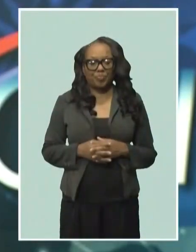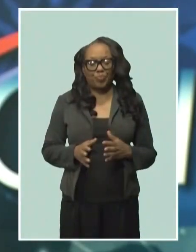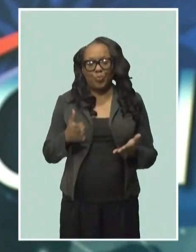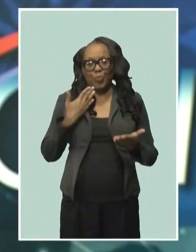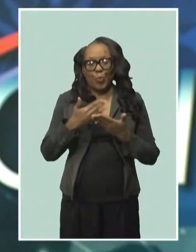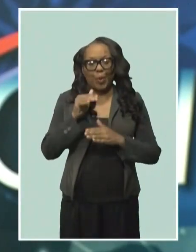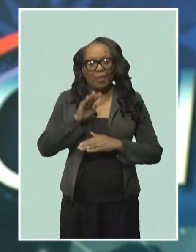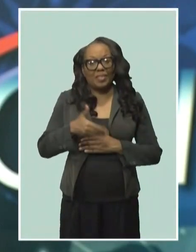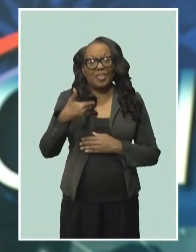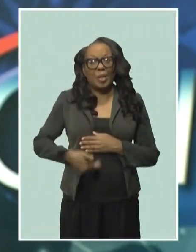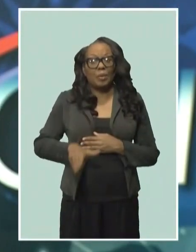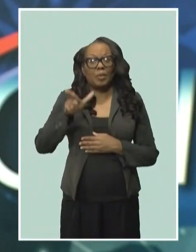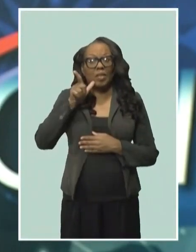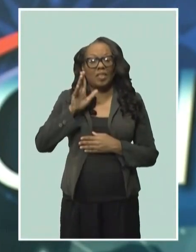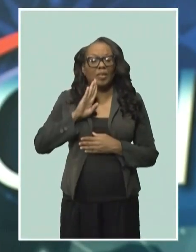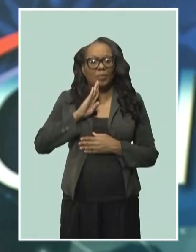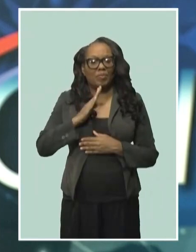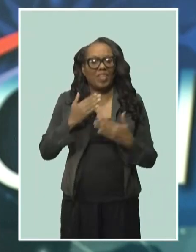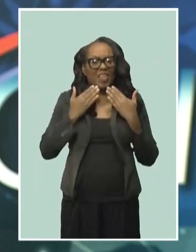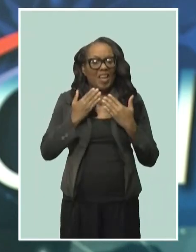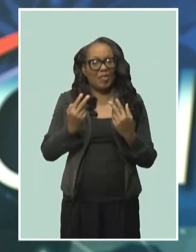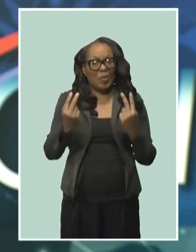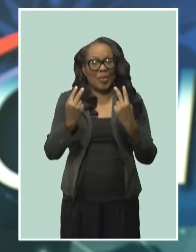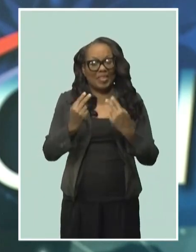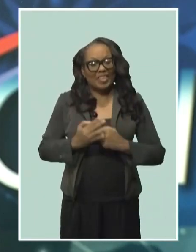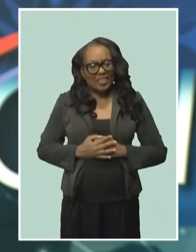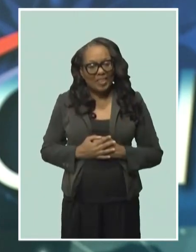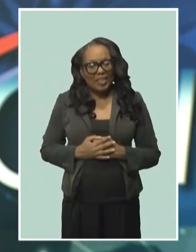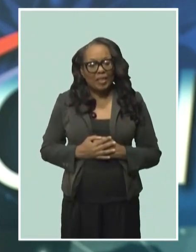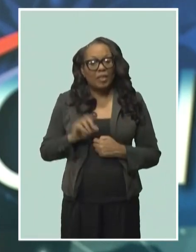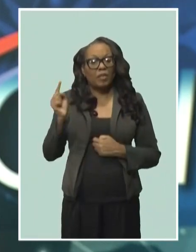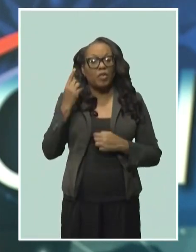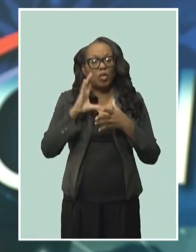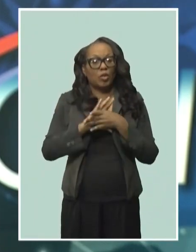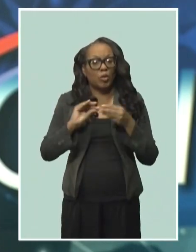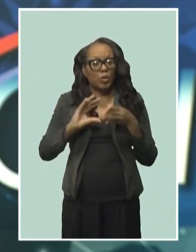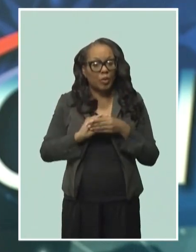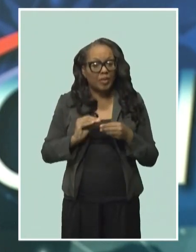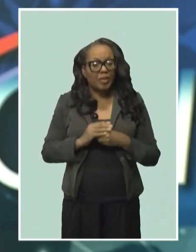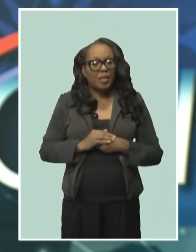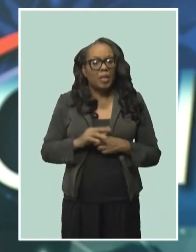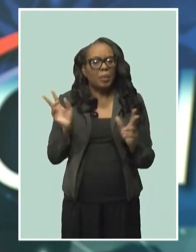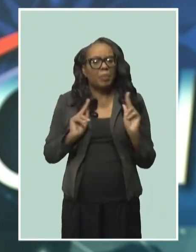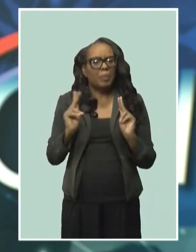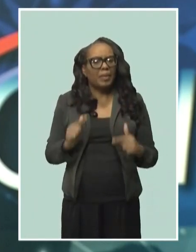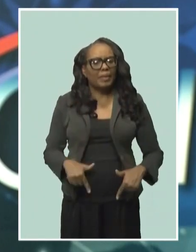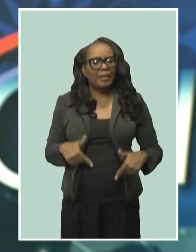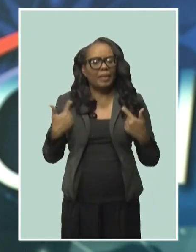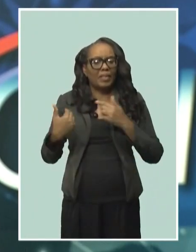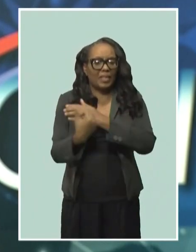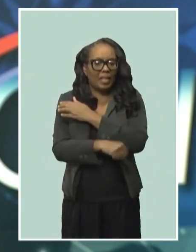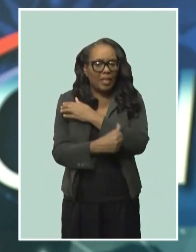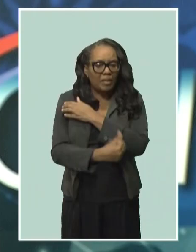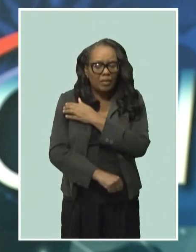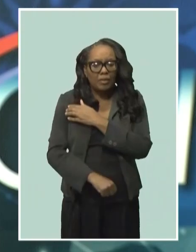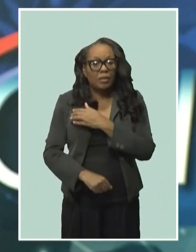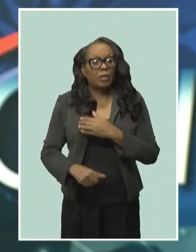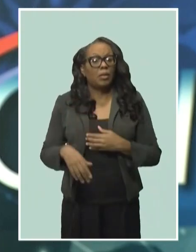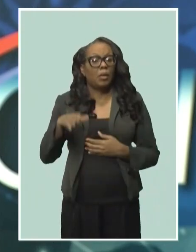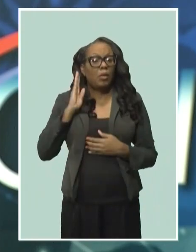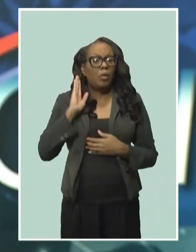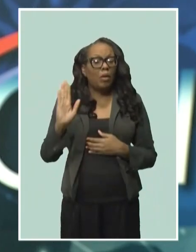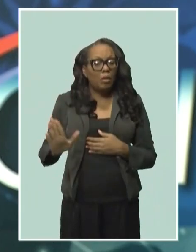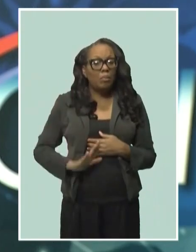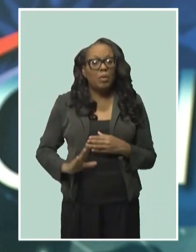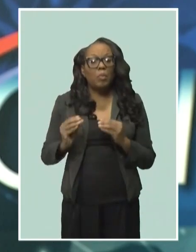Very good evening to you. I'm Lisa Broom. Thank you for tuning in. In our top story tonight, residents of White Hill and St. Andrew should find it easier